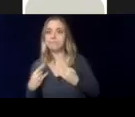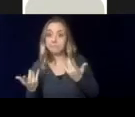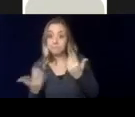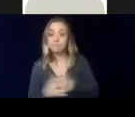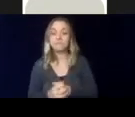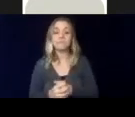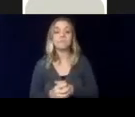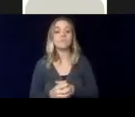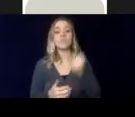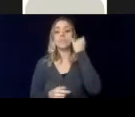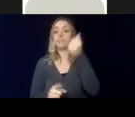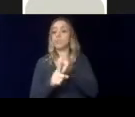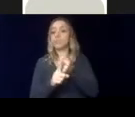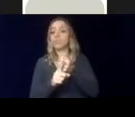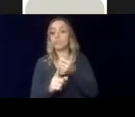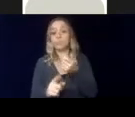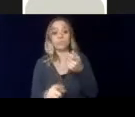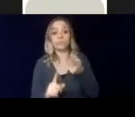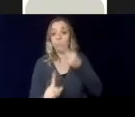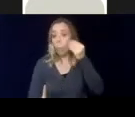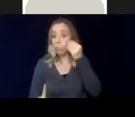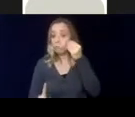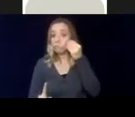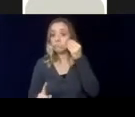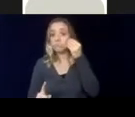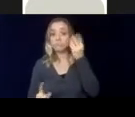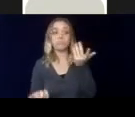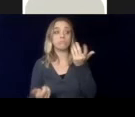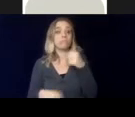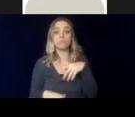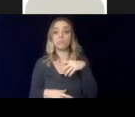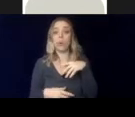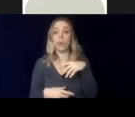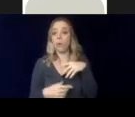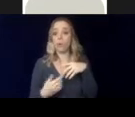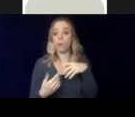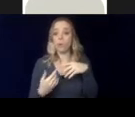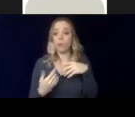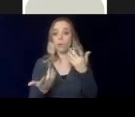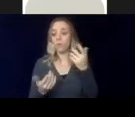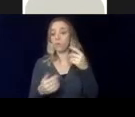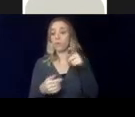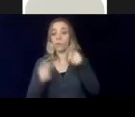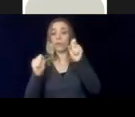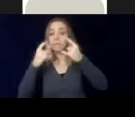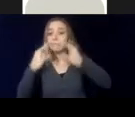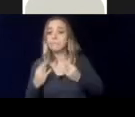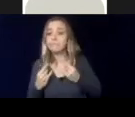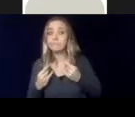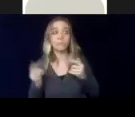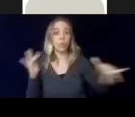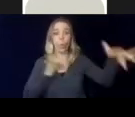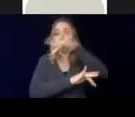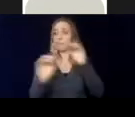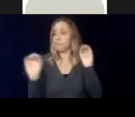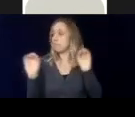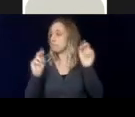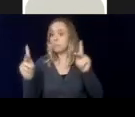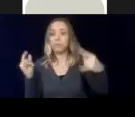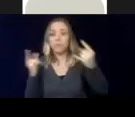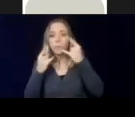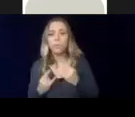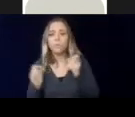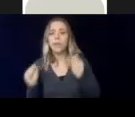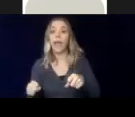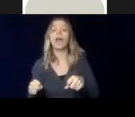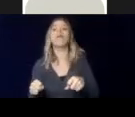from home or some closed off facility, you could take a mask off, and this actually can be a way to help avoid